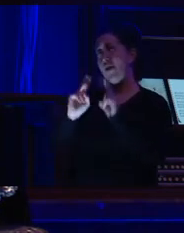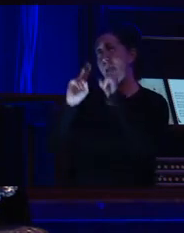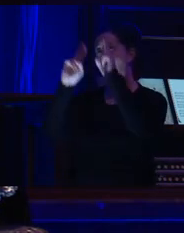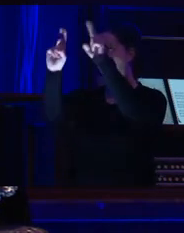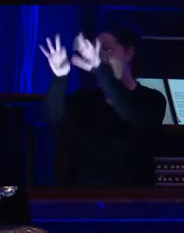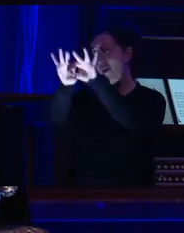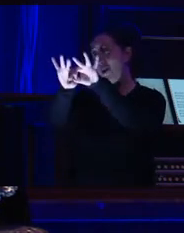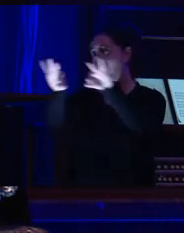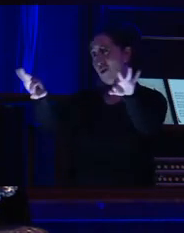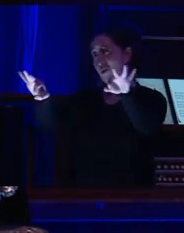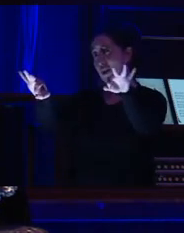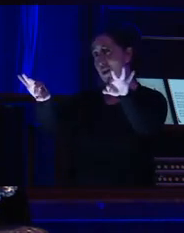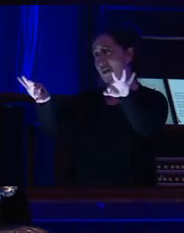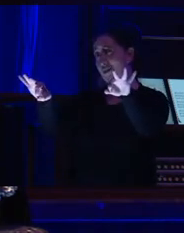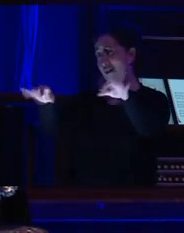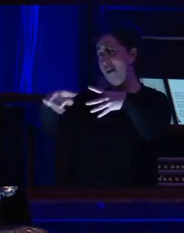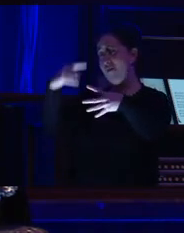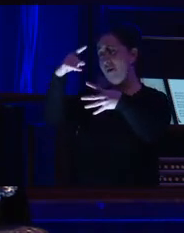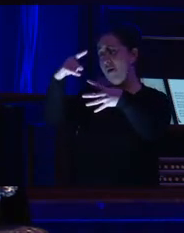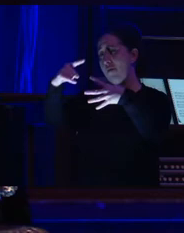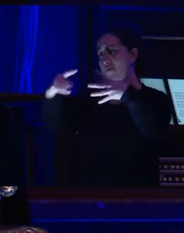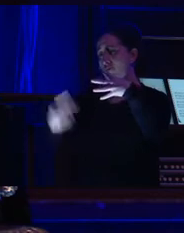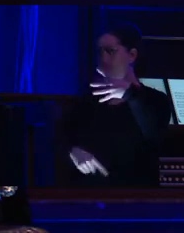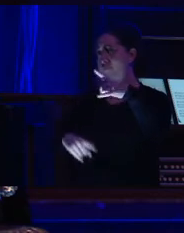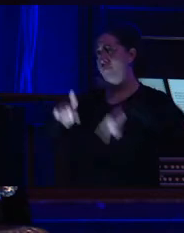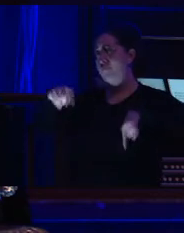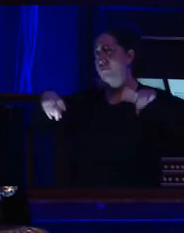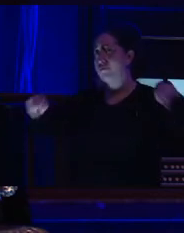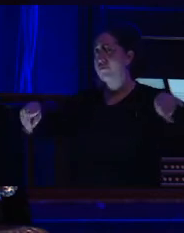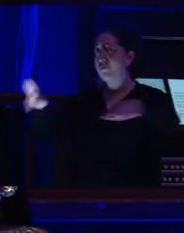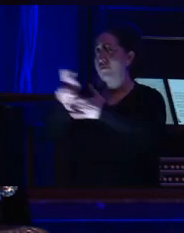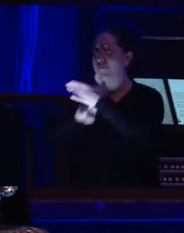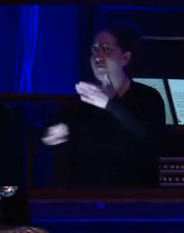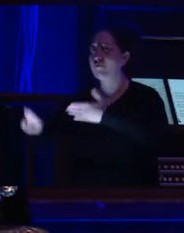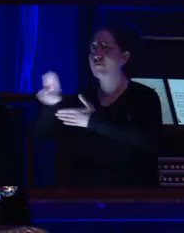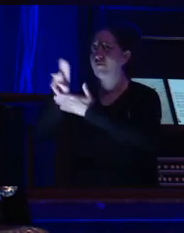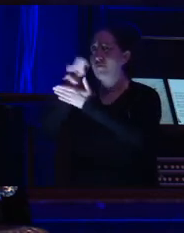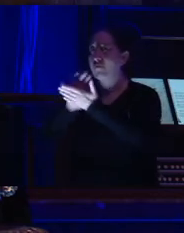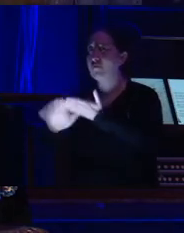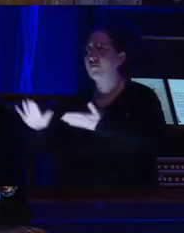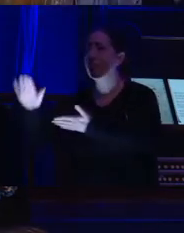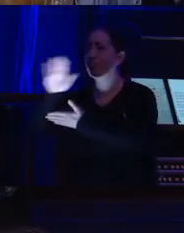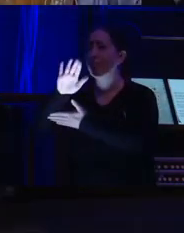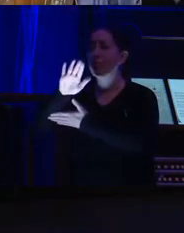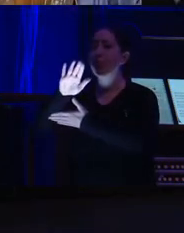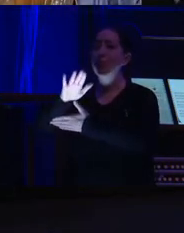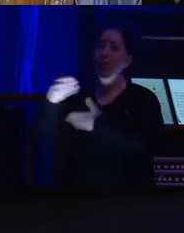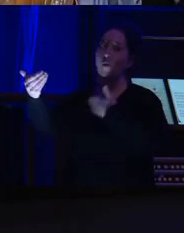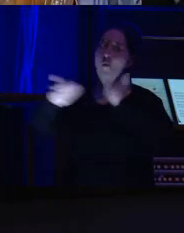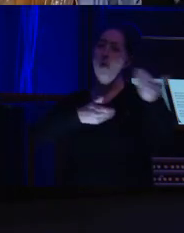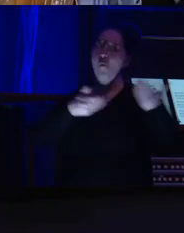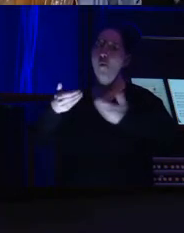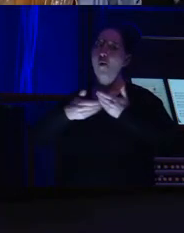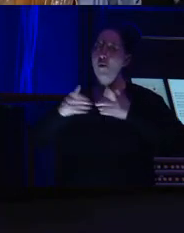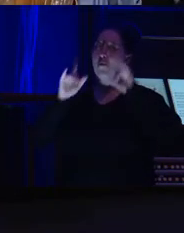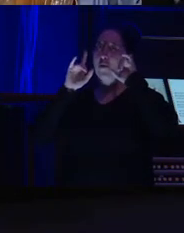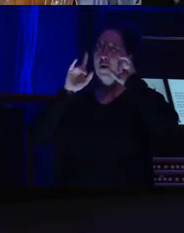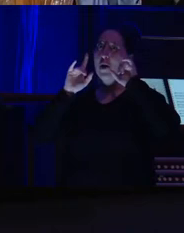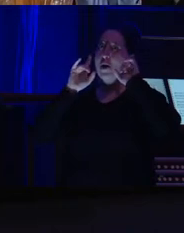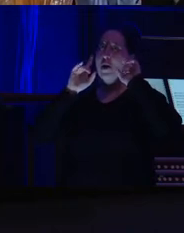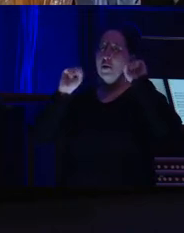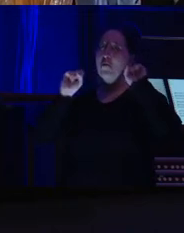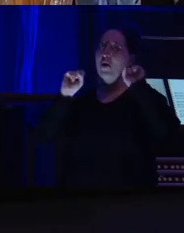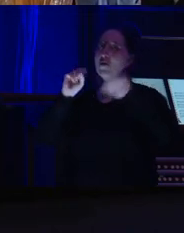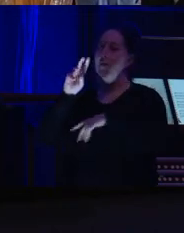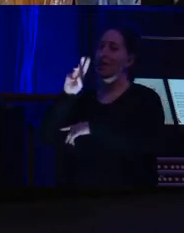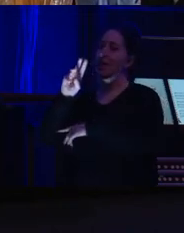degrees from a wide variety of higher education institutions. Welcome, President Emerita